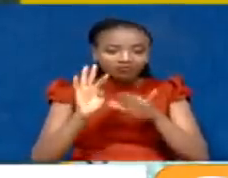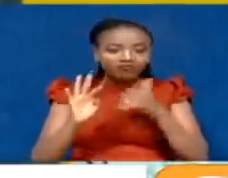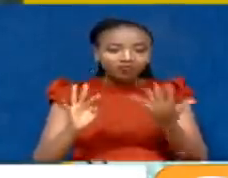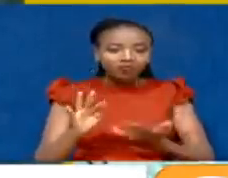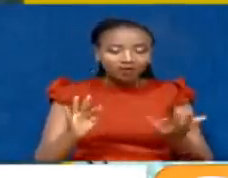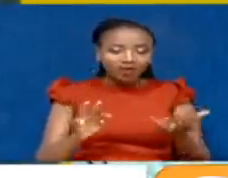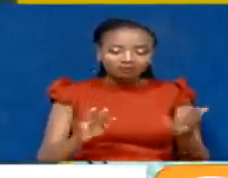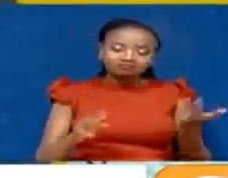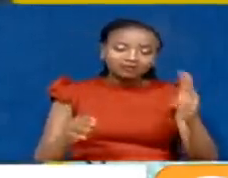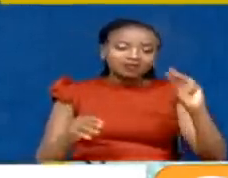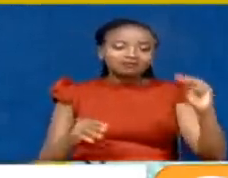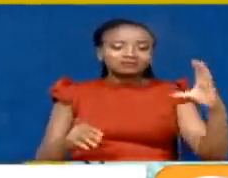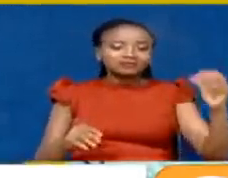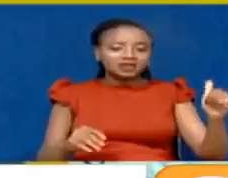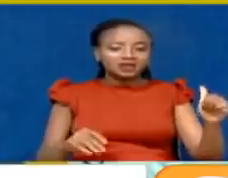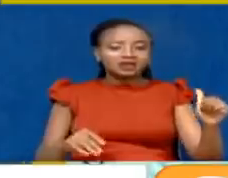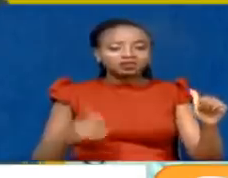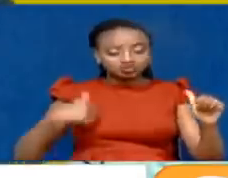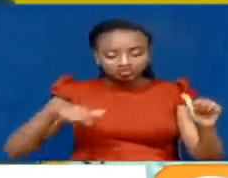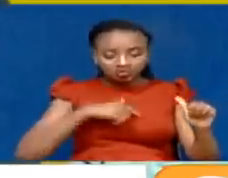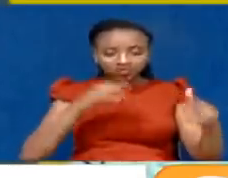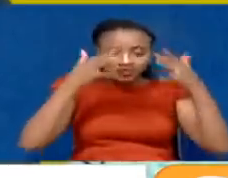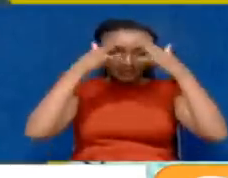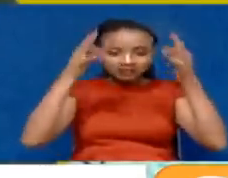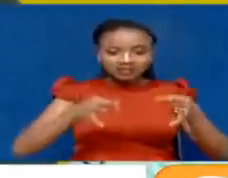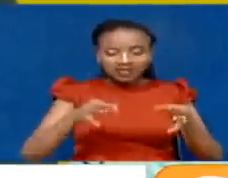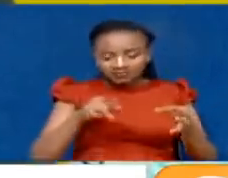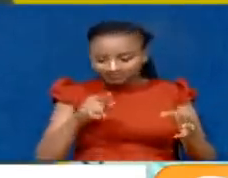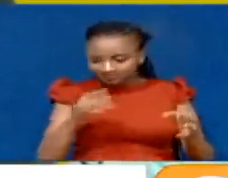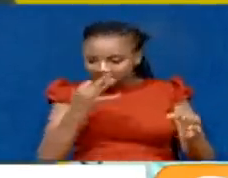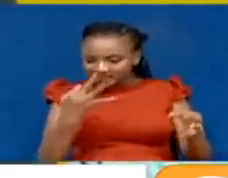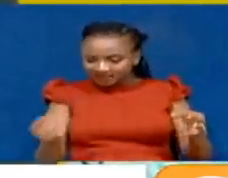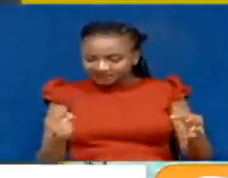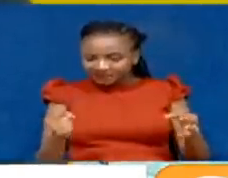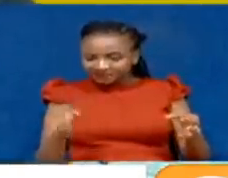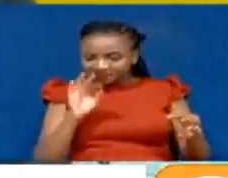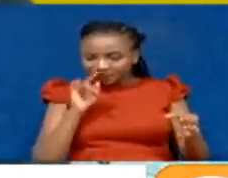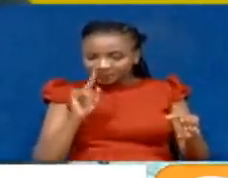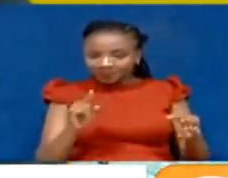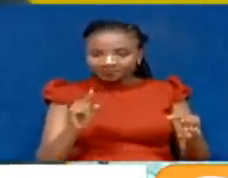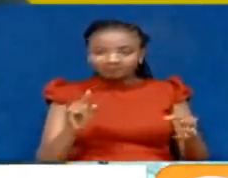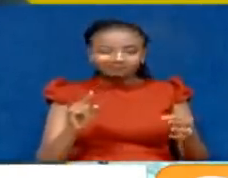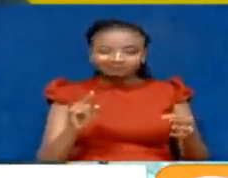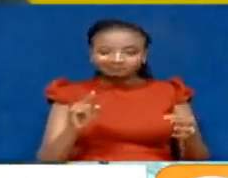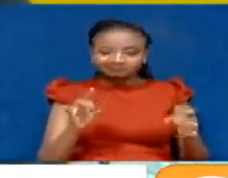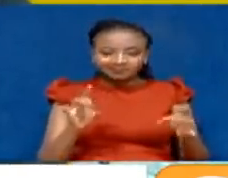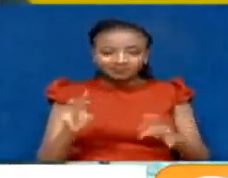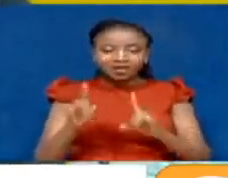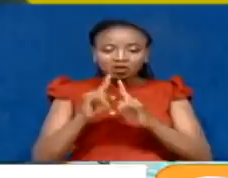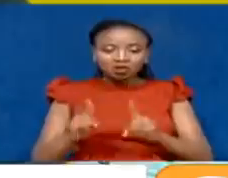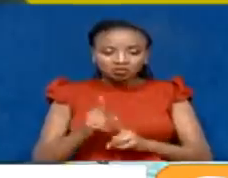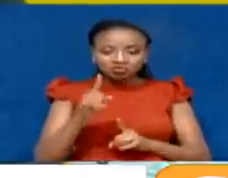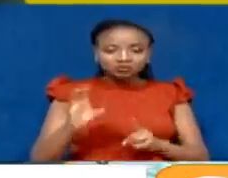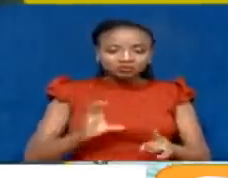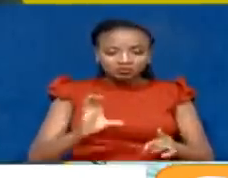assembly. We have conceded 35 of them and the committee has